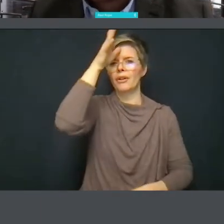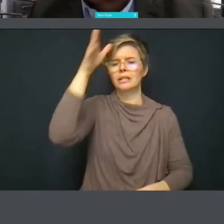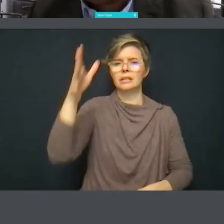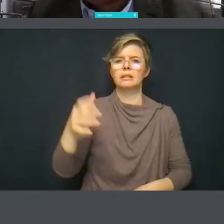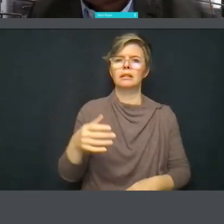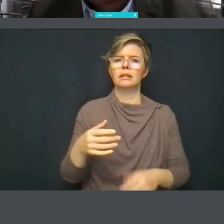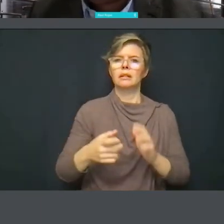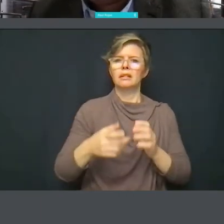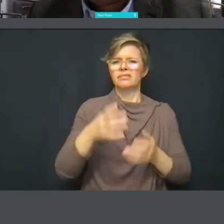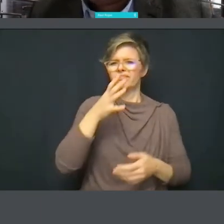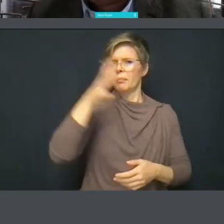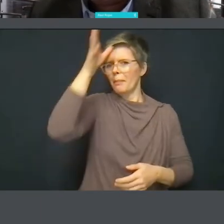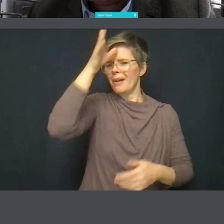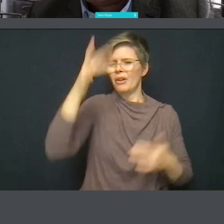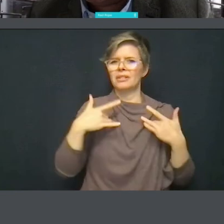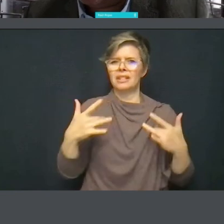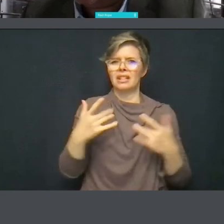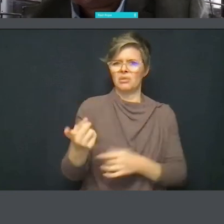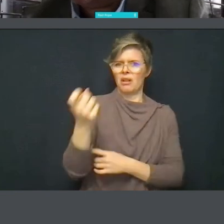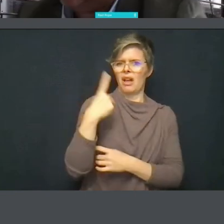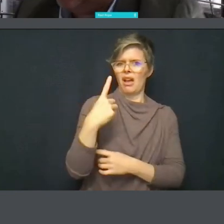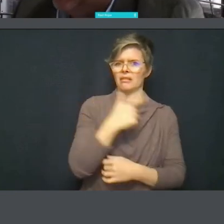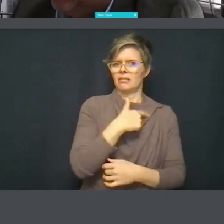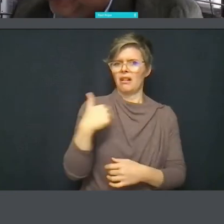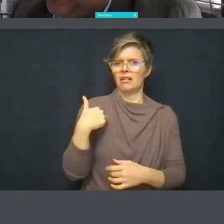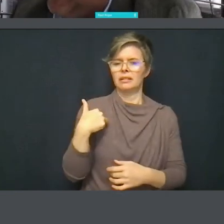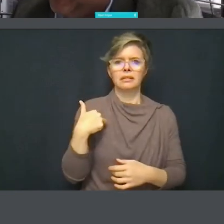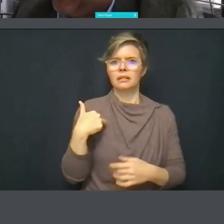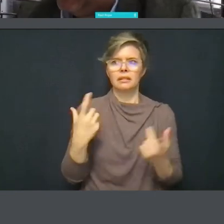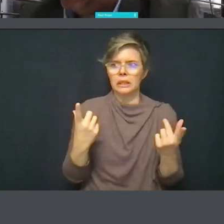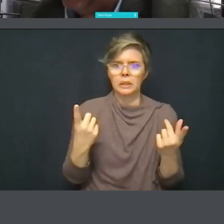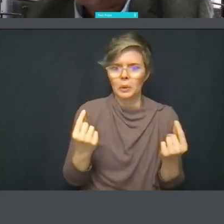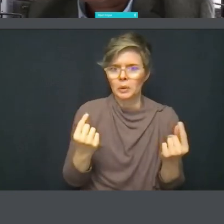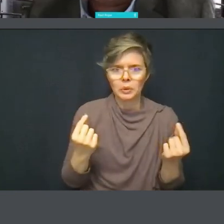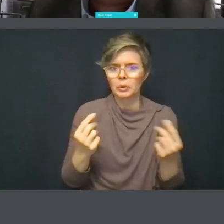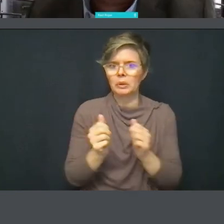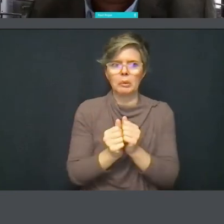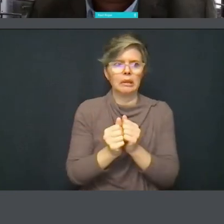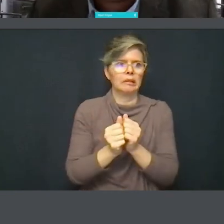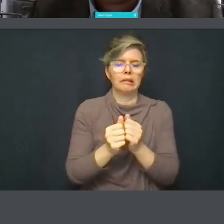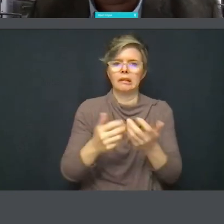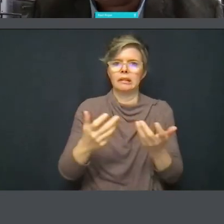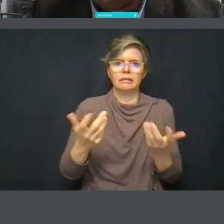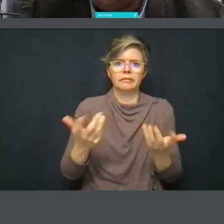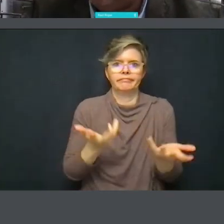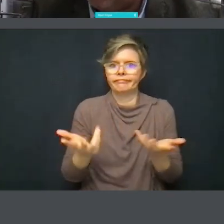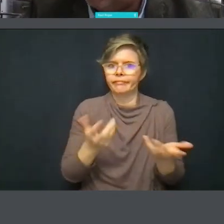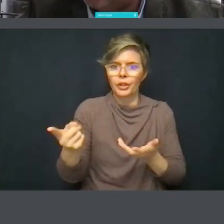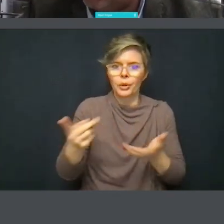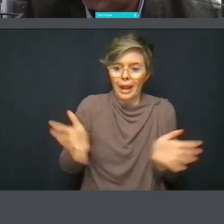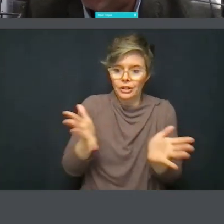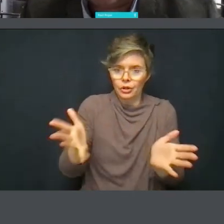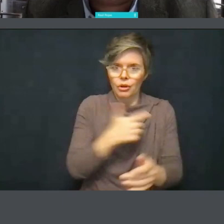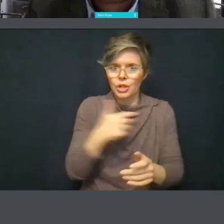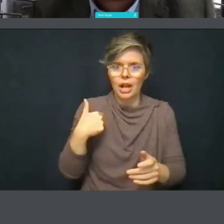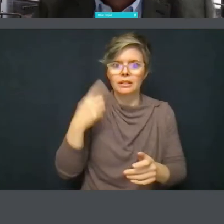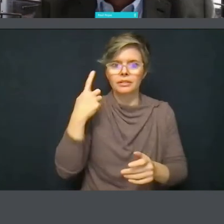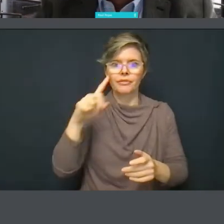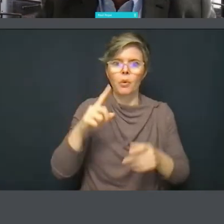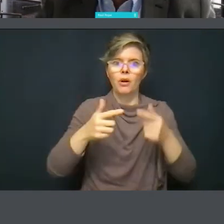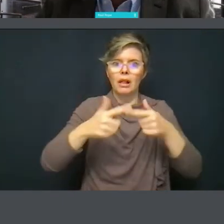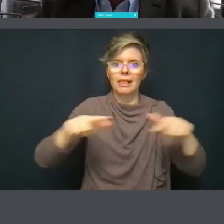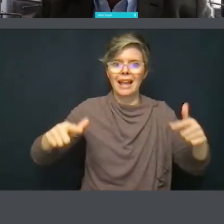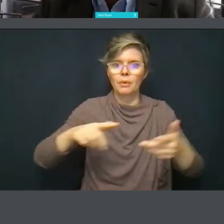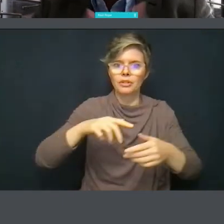what they're supposed to do. And they're saying, you're telling me all these things about bilingual language development and you're encouraging things, but in school, my kids have to